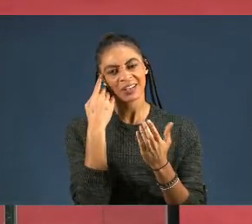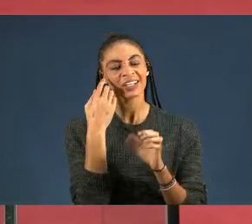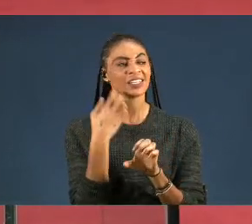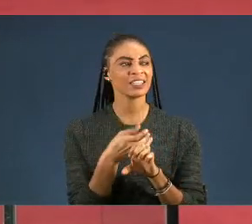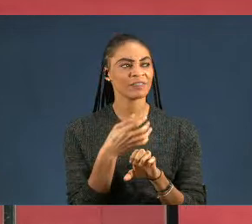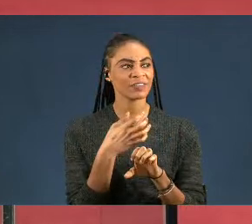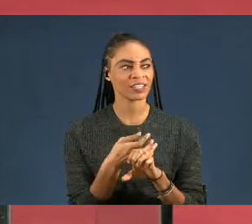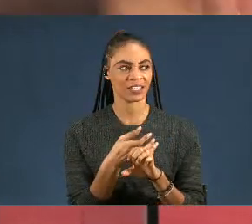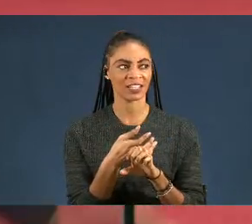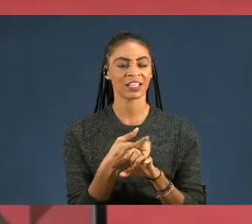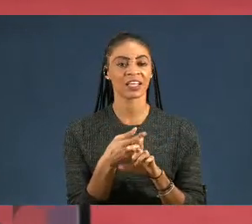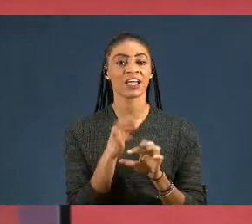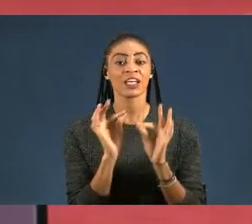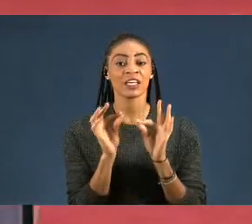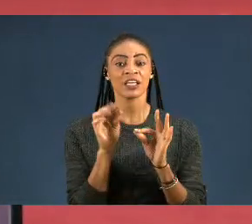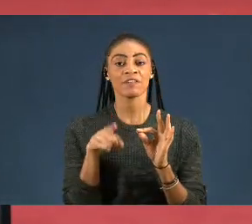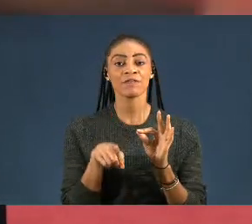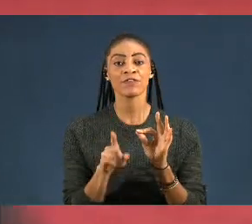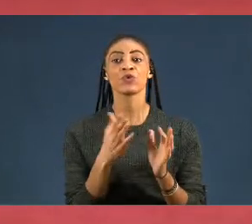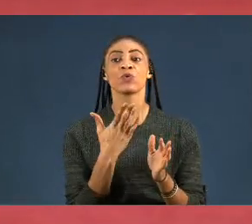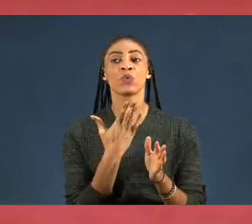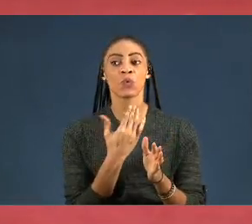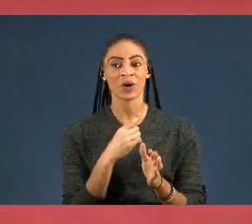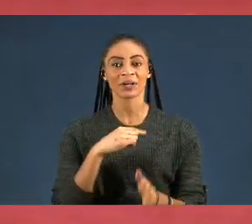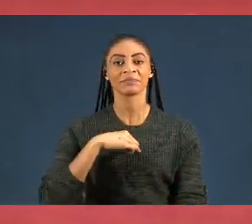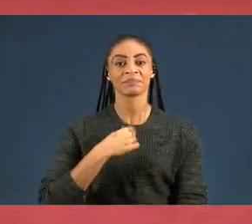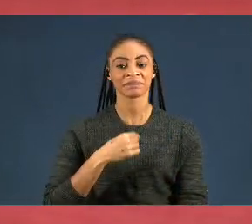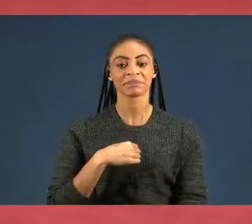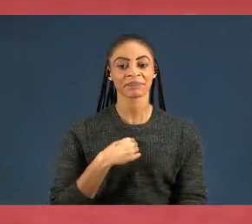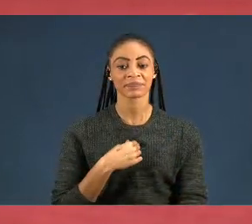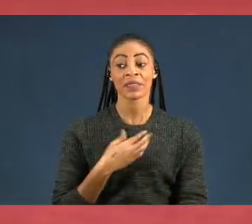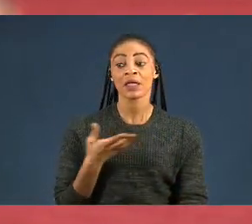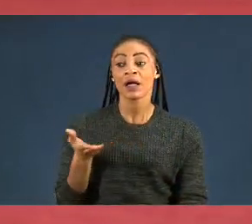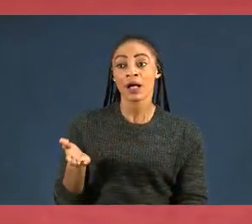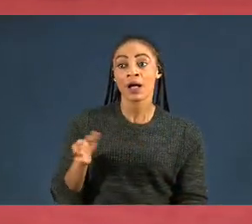love. Because maybe she has failed you. She has failed you 100 times.